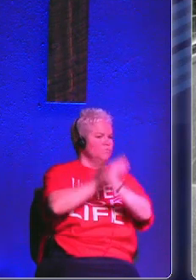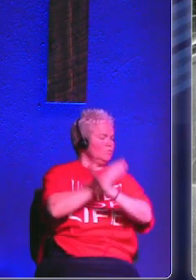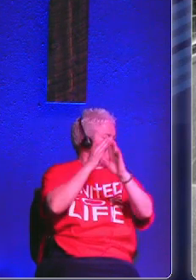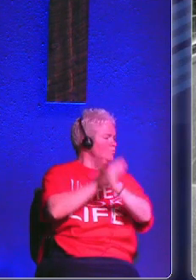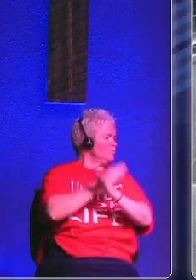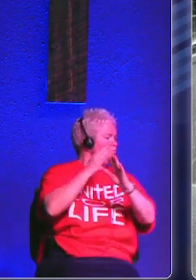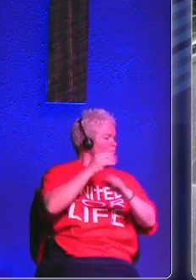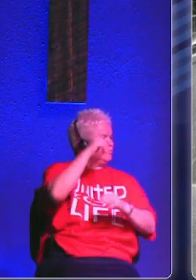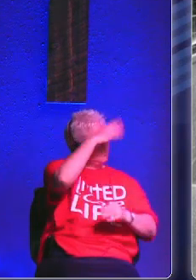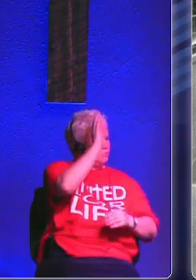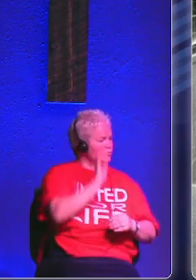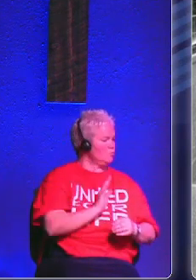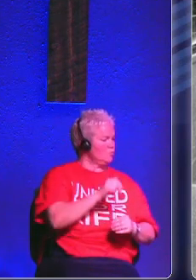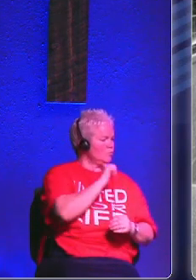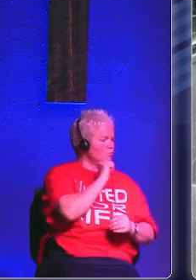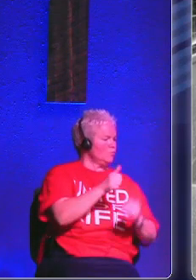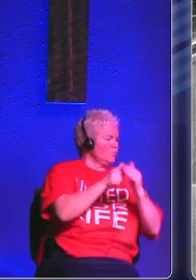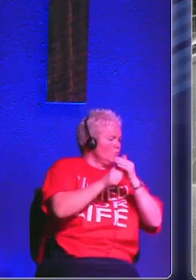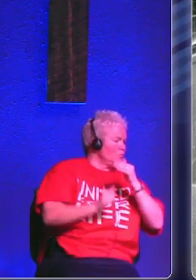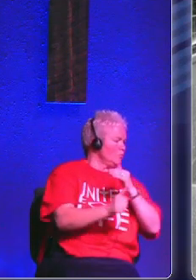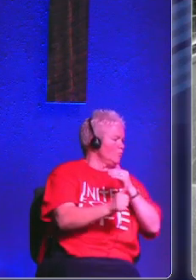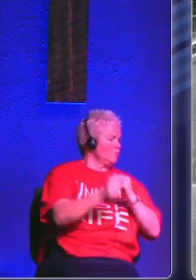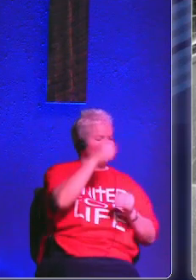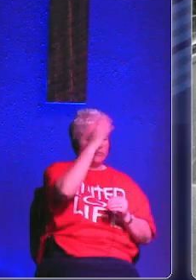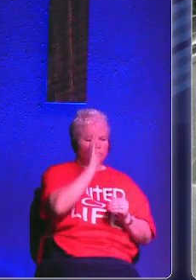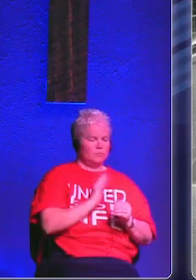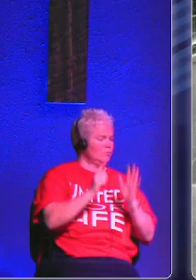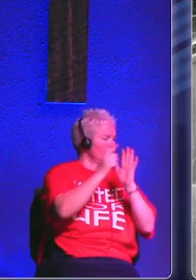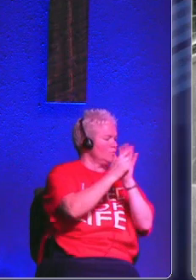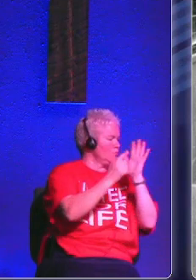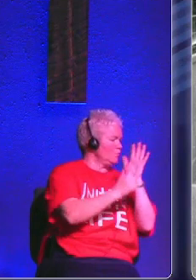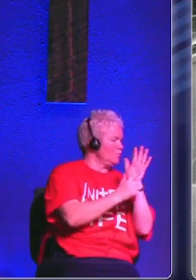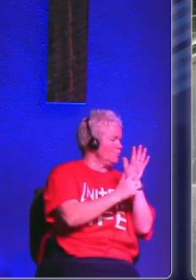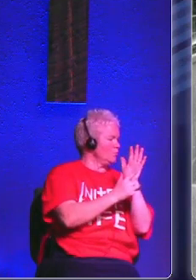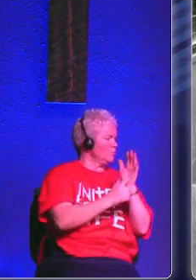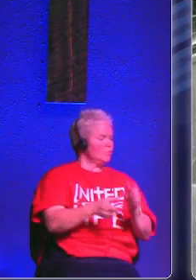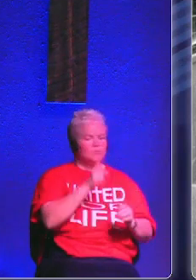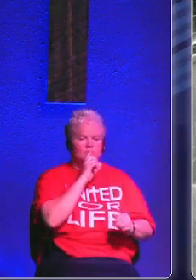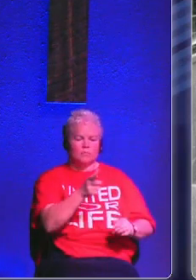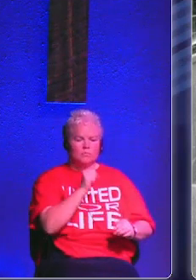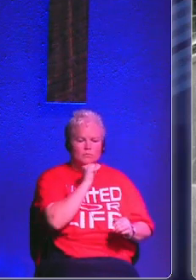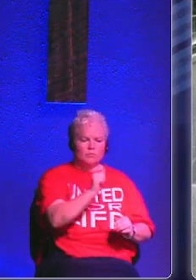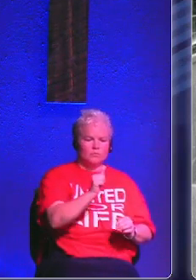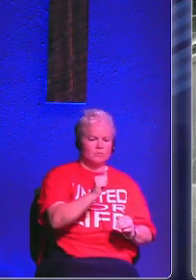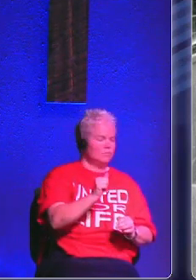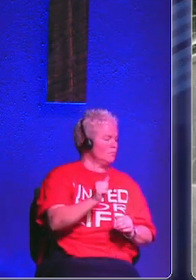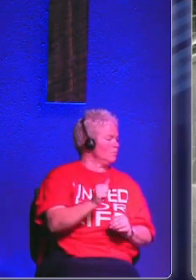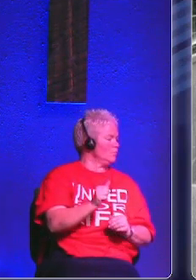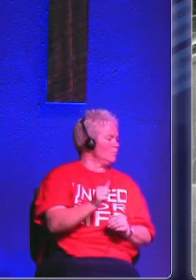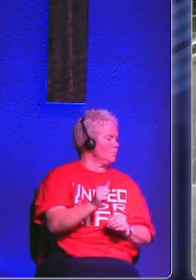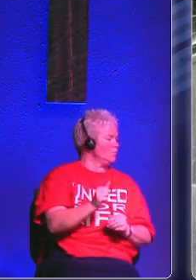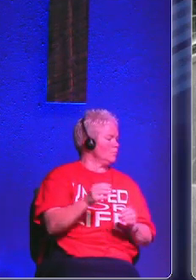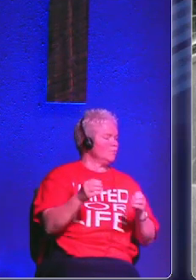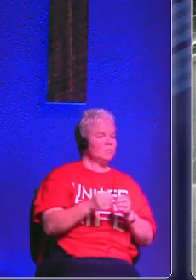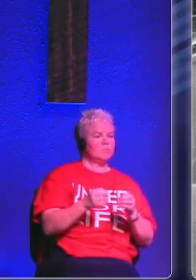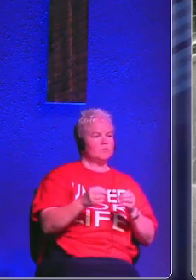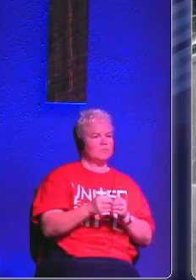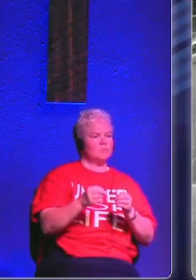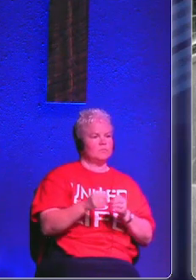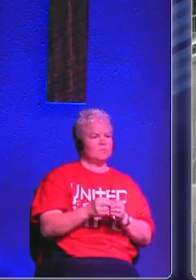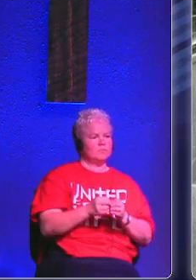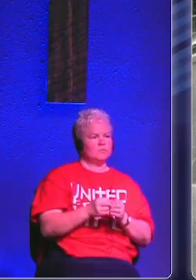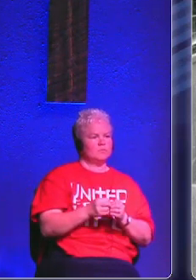it does not submit to God's law. Indeed, it cannot. That's why many of you were